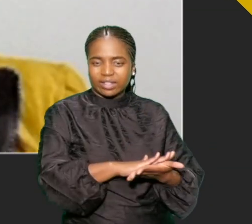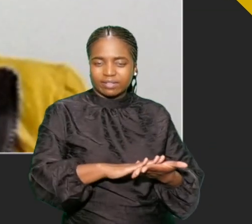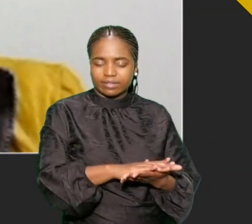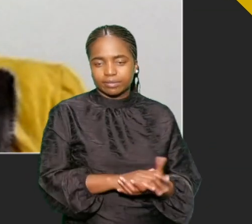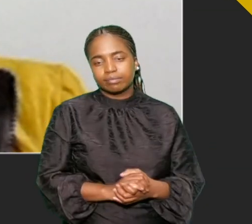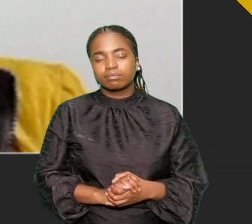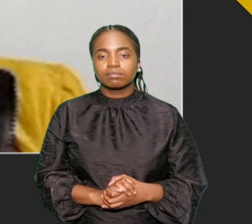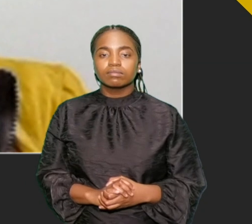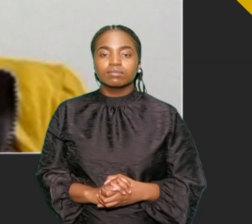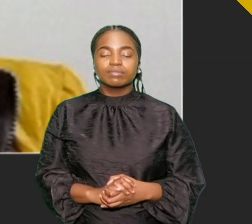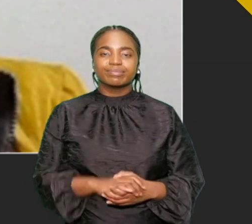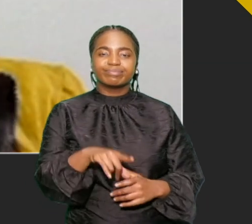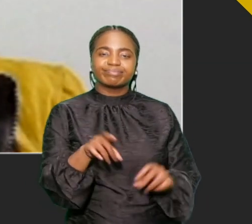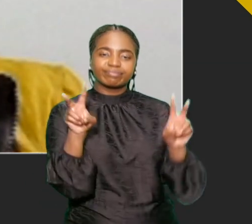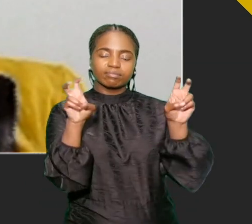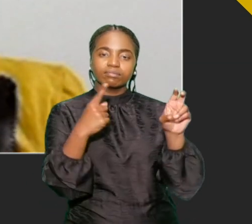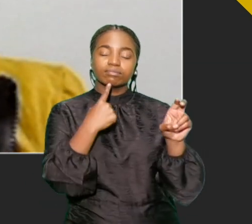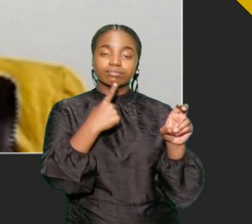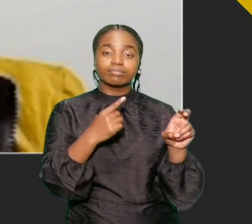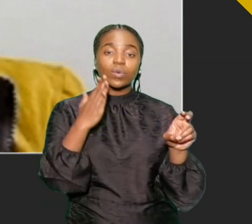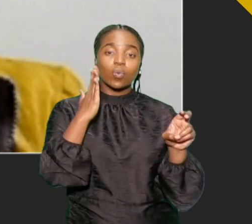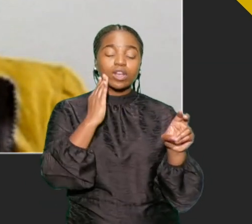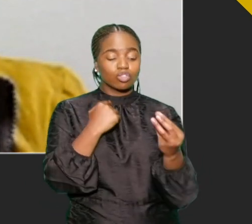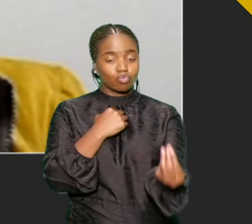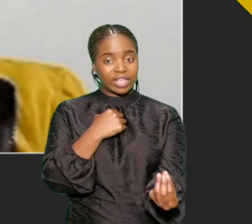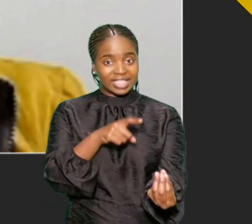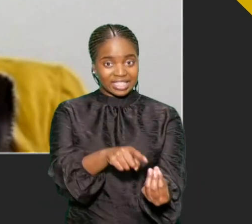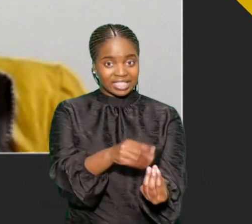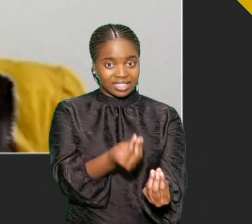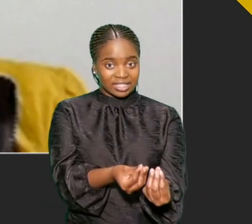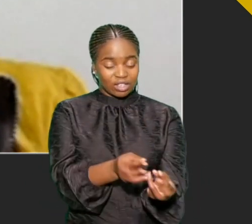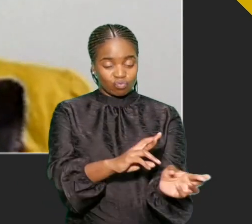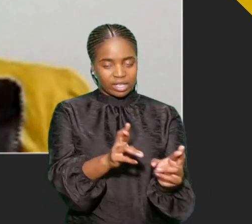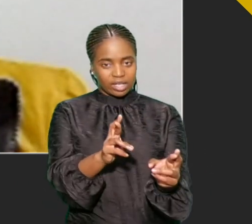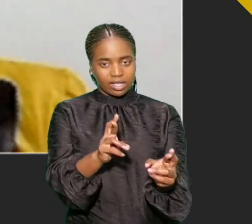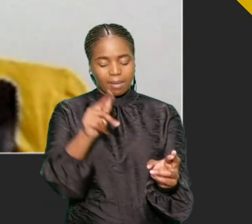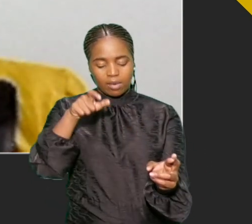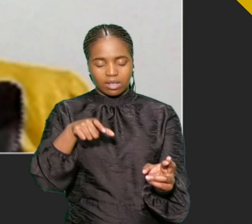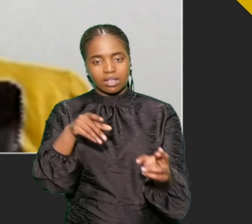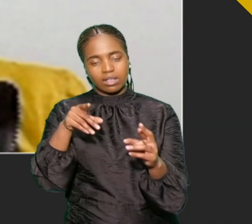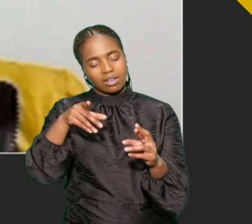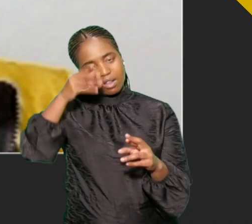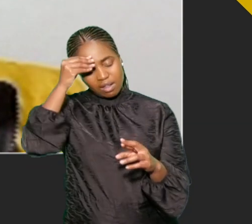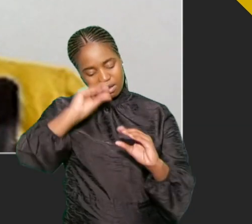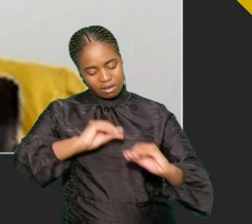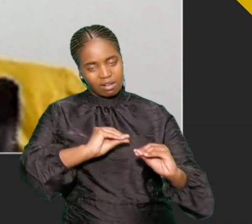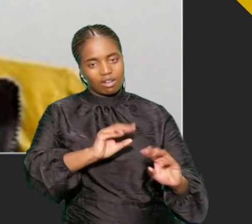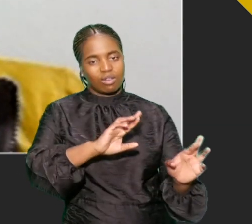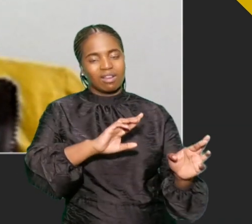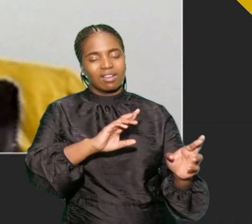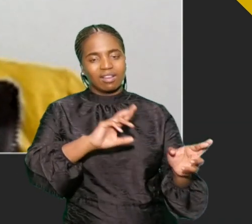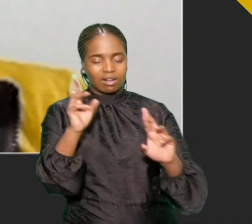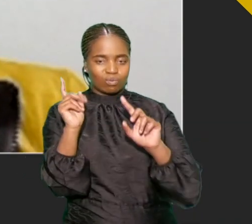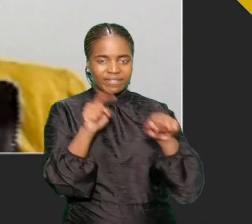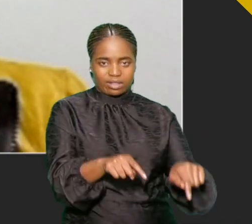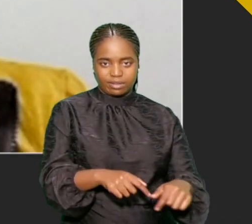You know, there's a saying, you know, when the student is ready, the teacher will come. And some of these things really become the crisis.